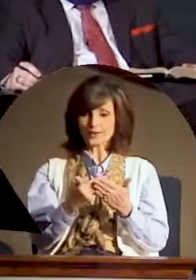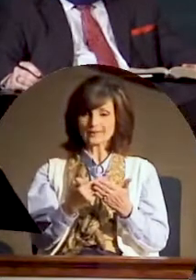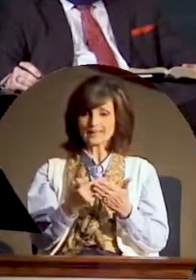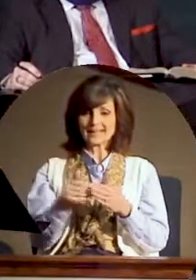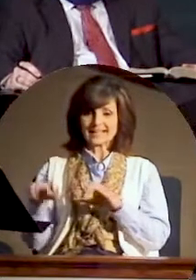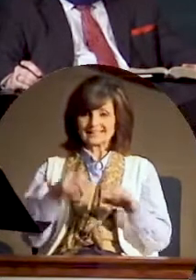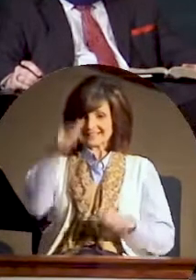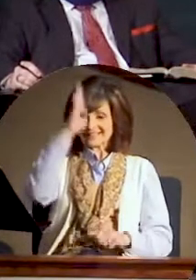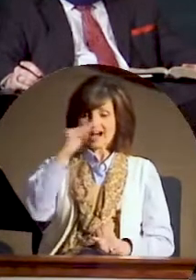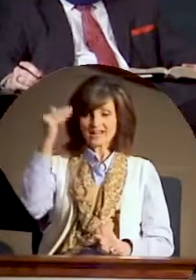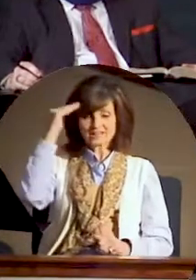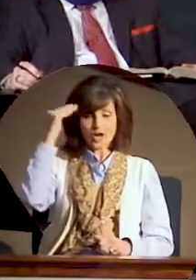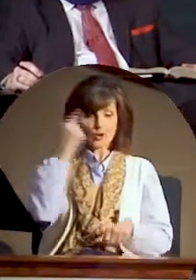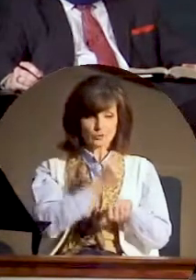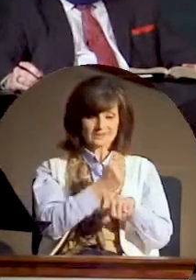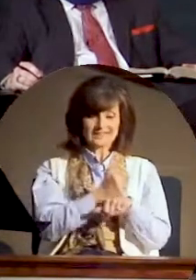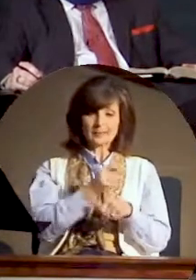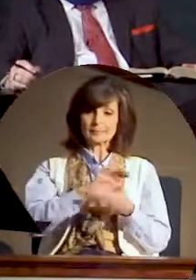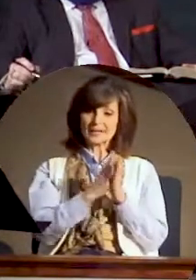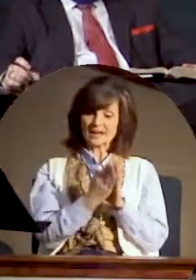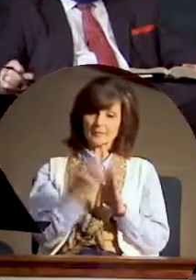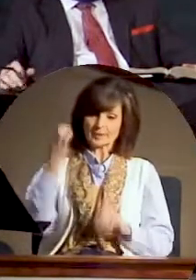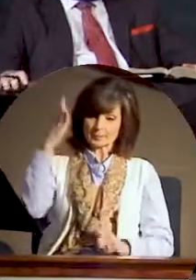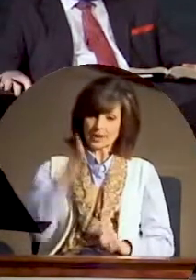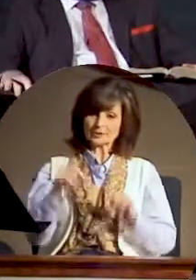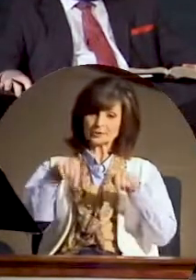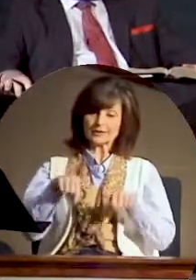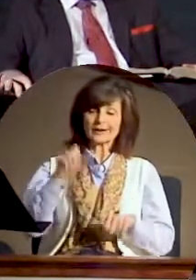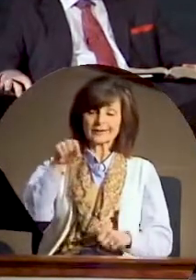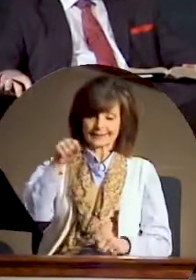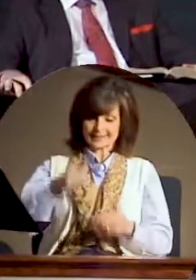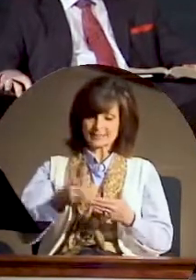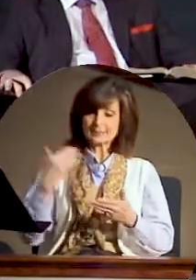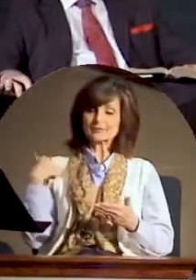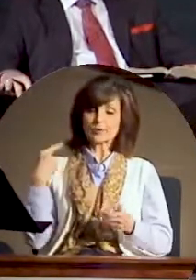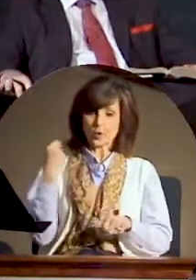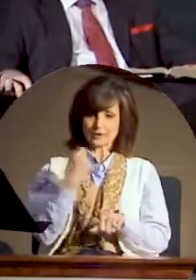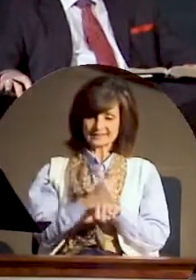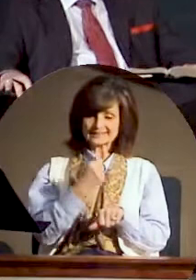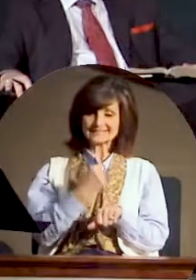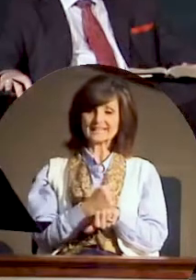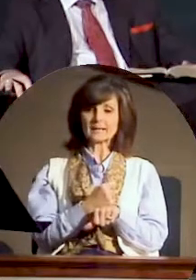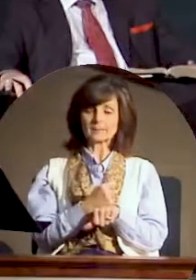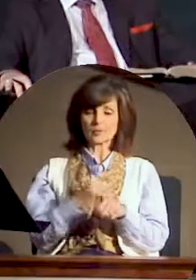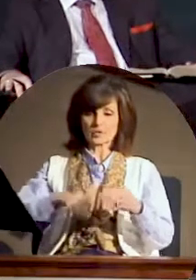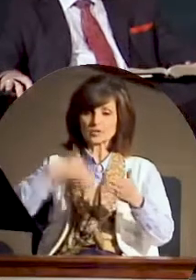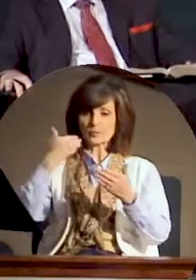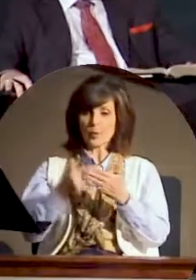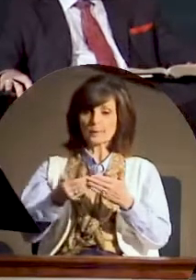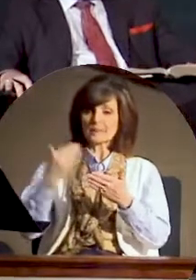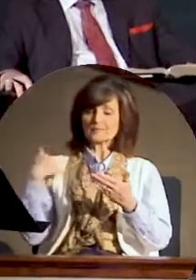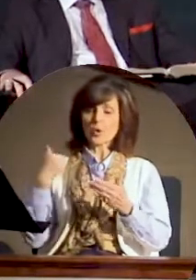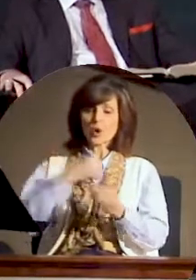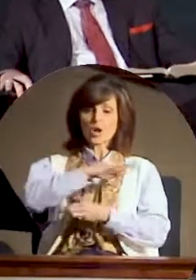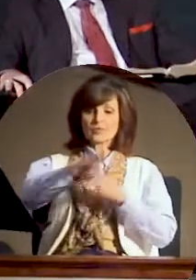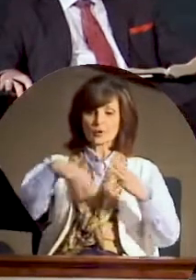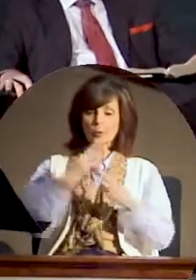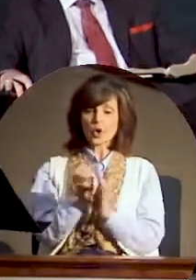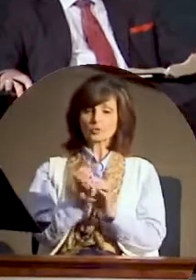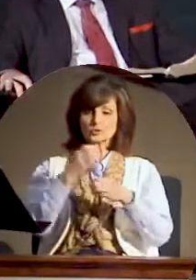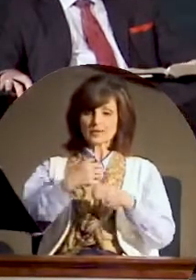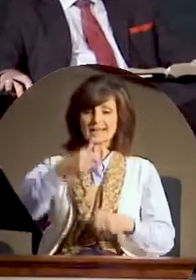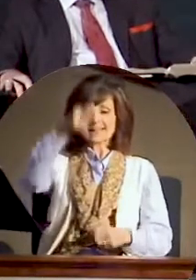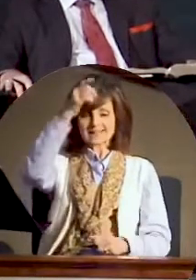the pastor of Woodland Baptist Church before Tim Gammons was there? Can I say this? Before the world was ever created,